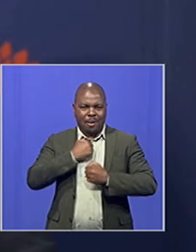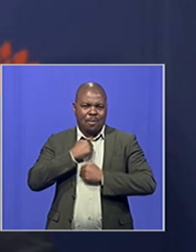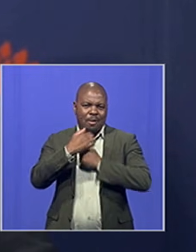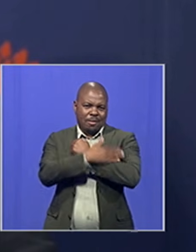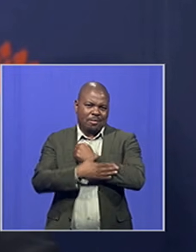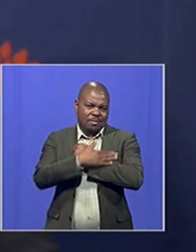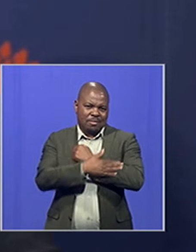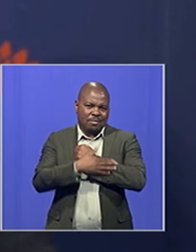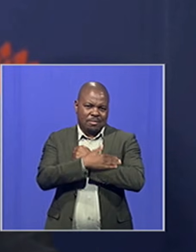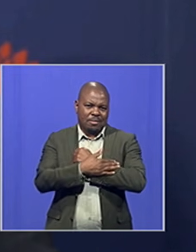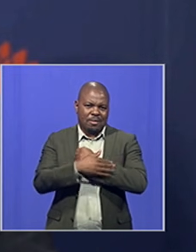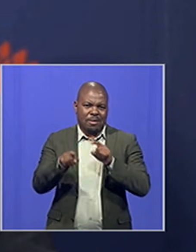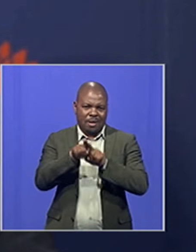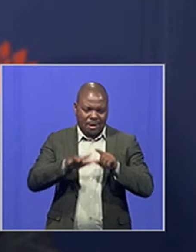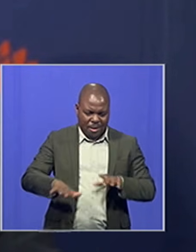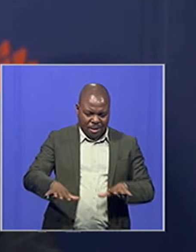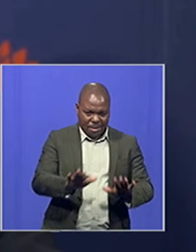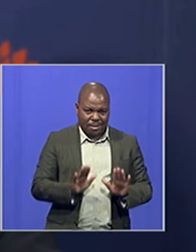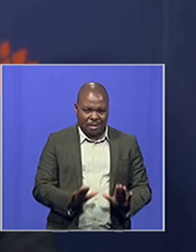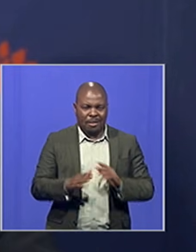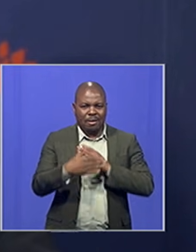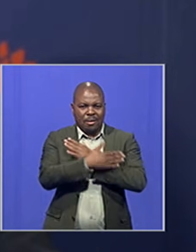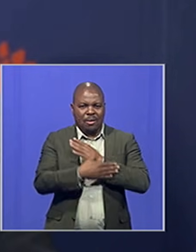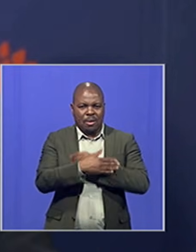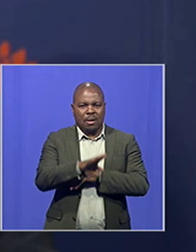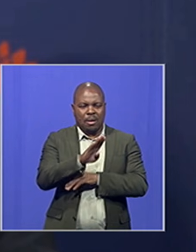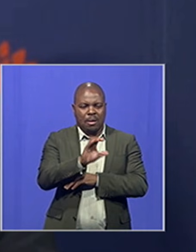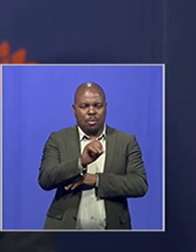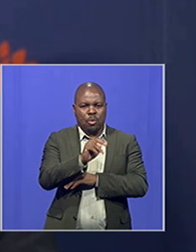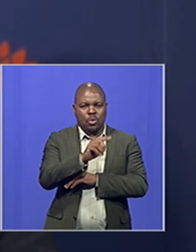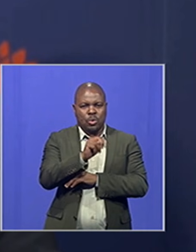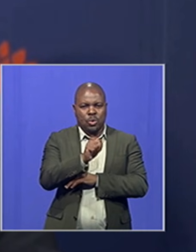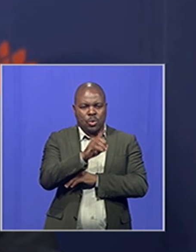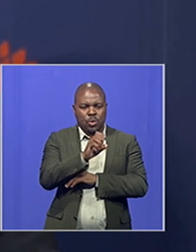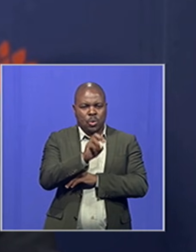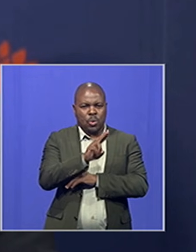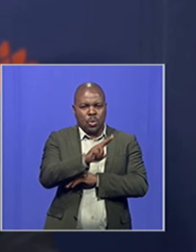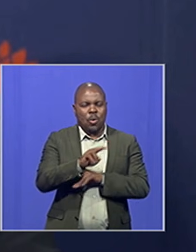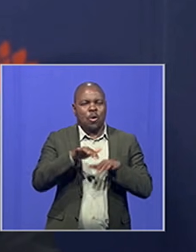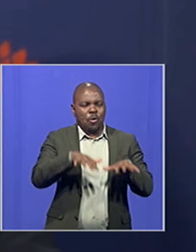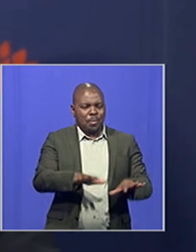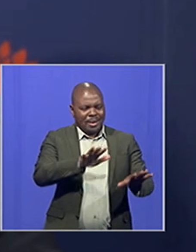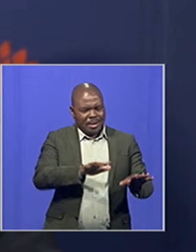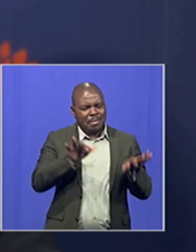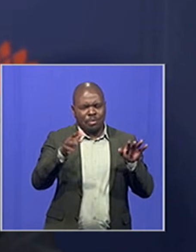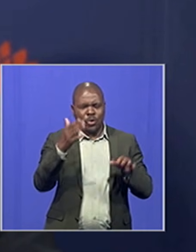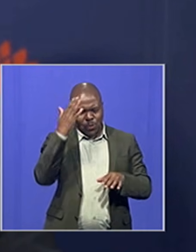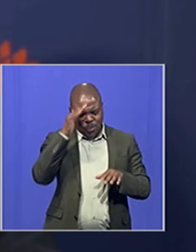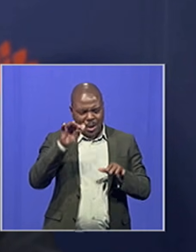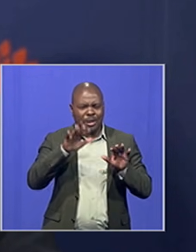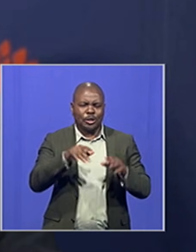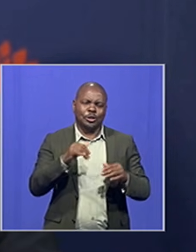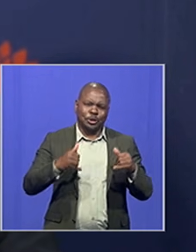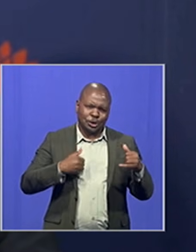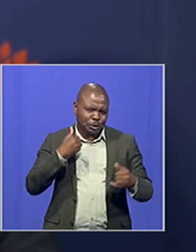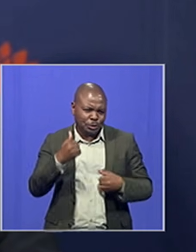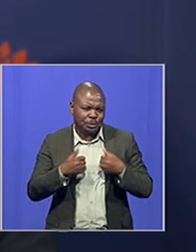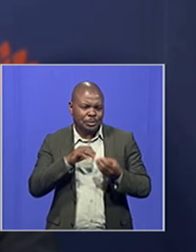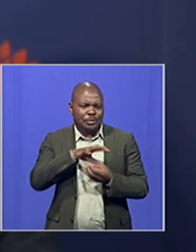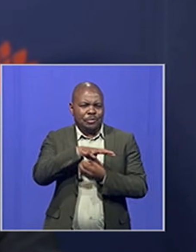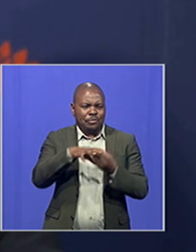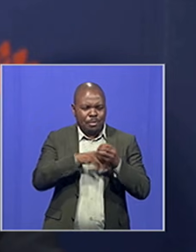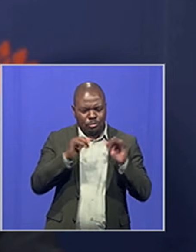iconic Australian location, Bondi Beach, that is associated with joy, associated with families